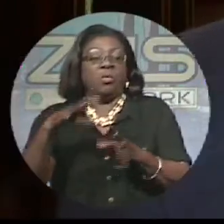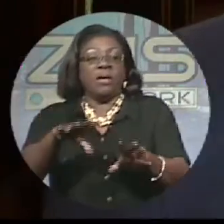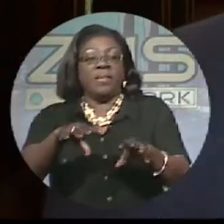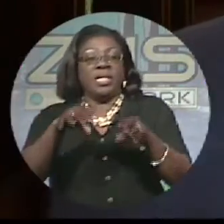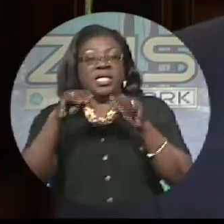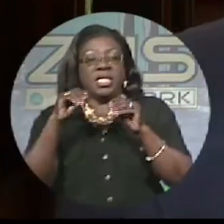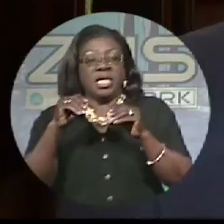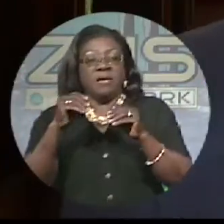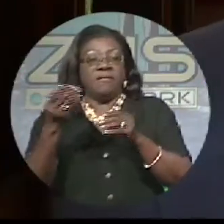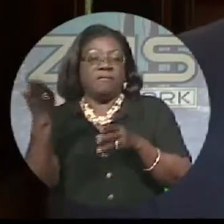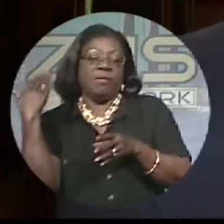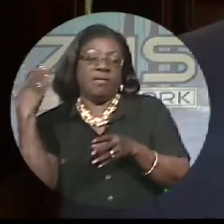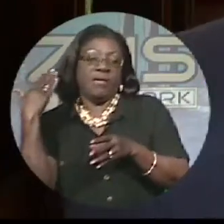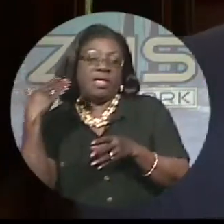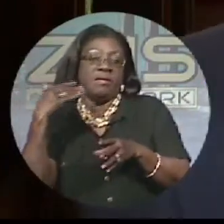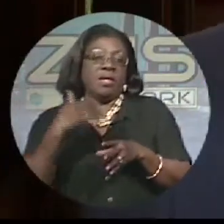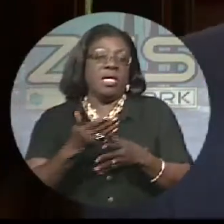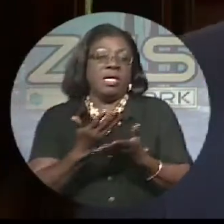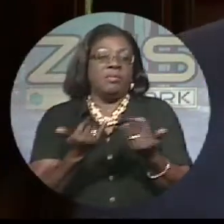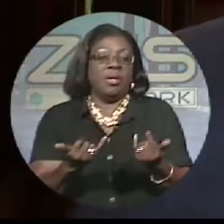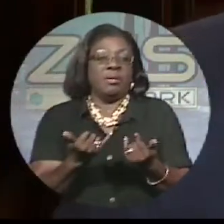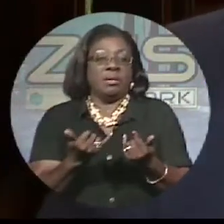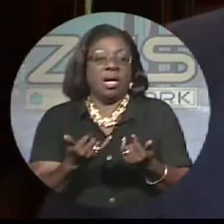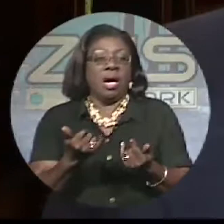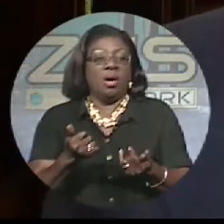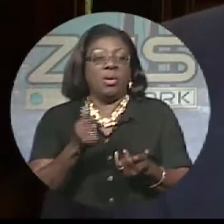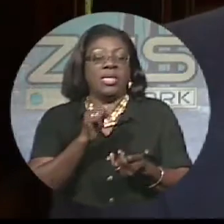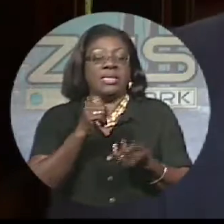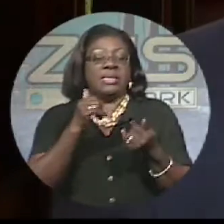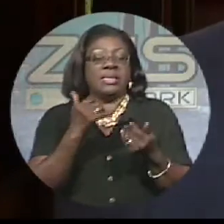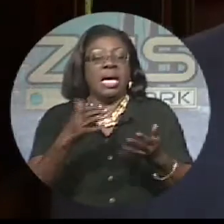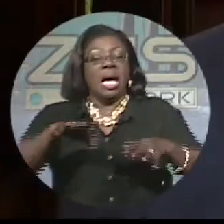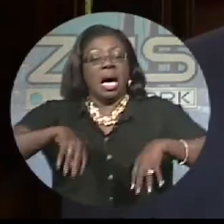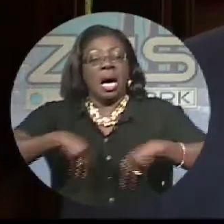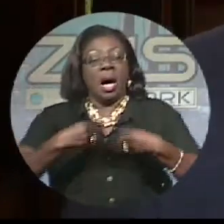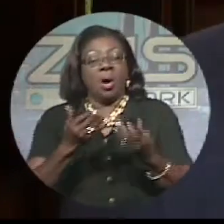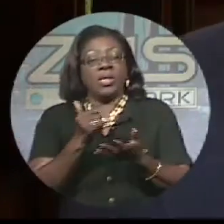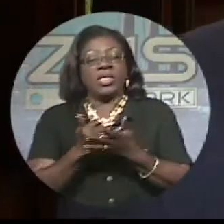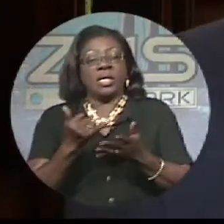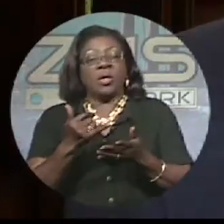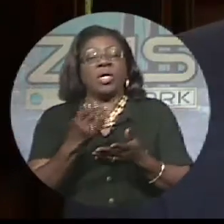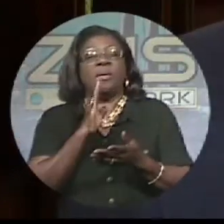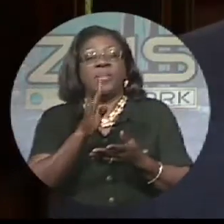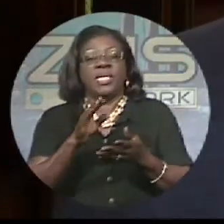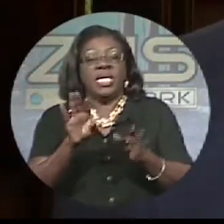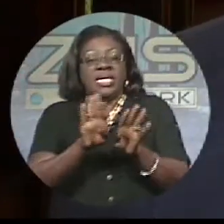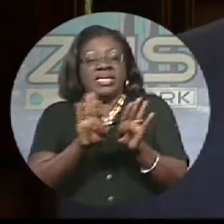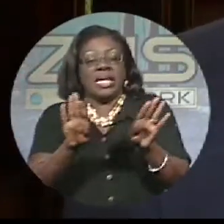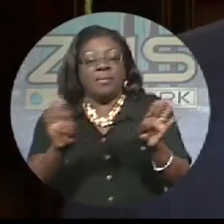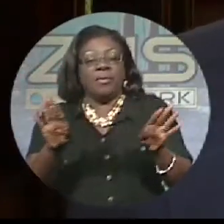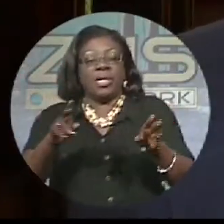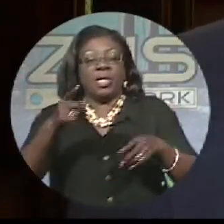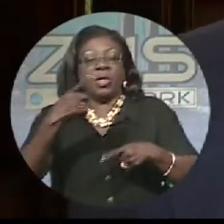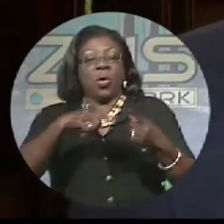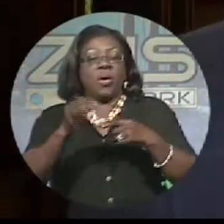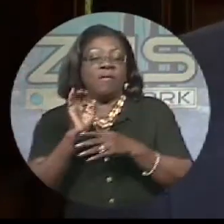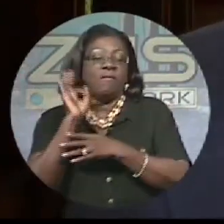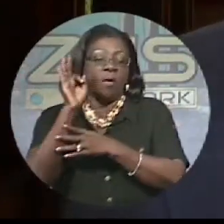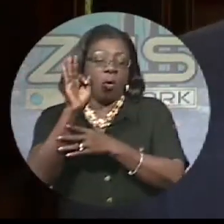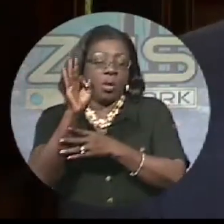achieved previously prior to the act, and then how is that going to be dealt with going forward. So I think it will pose some